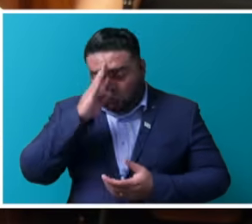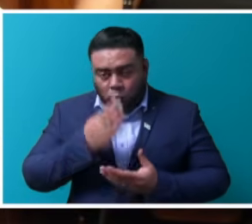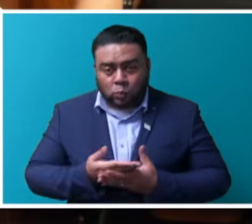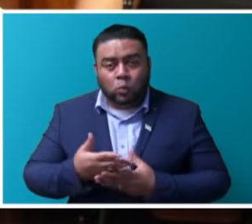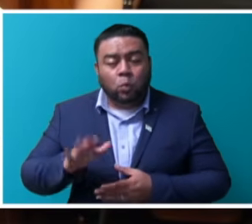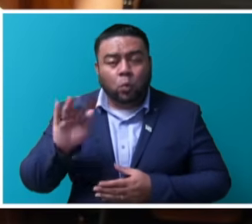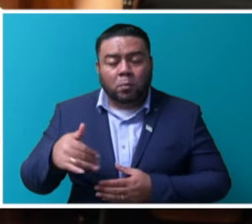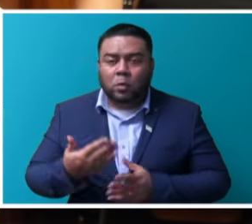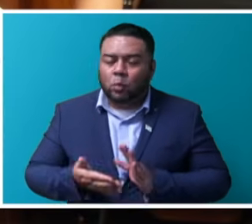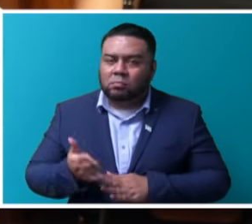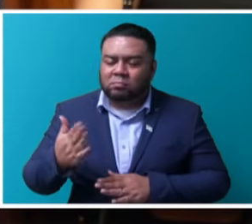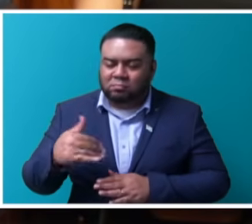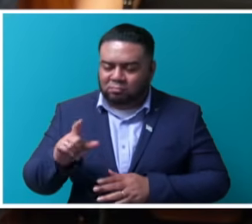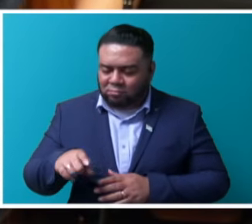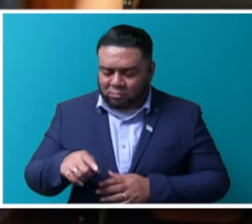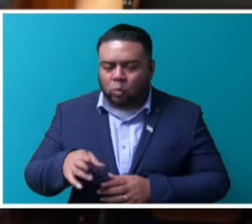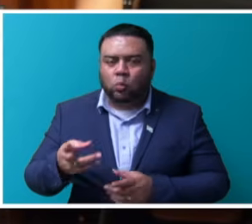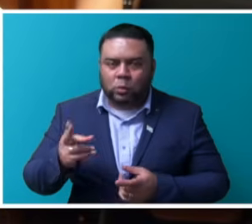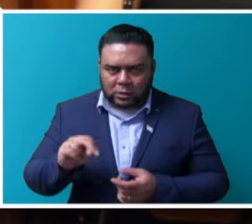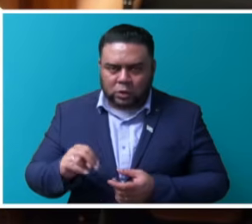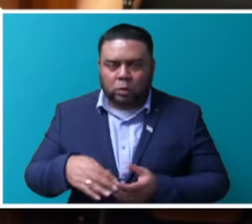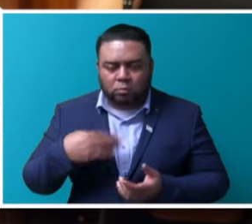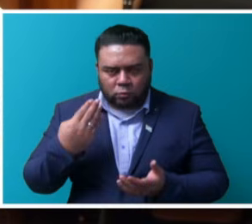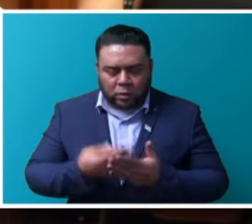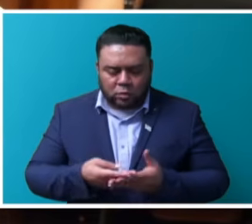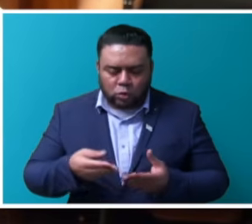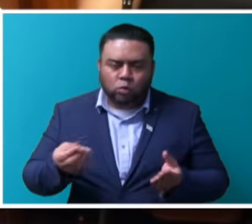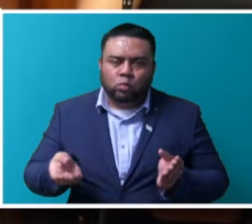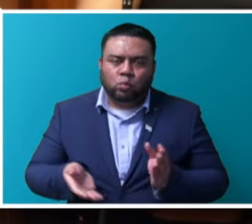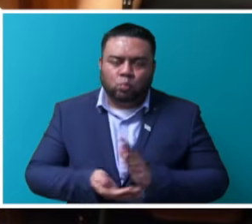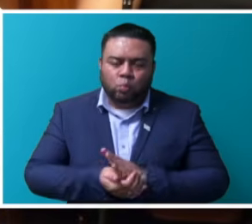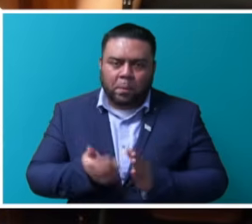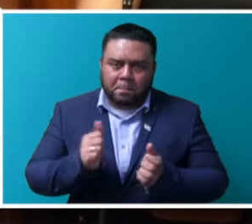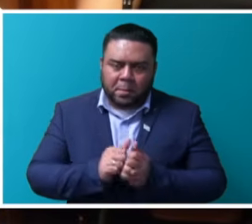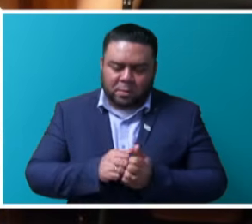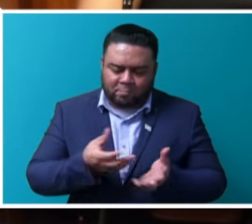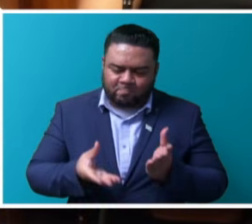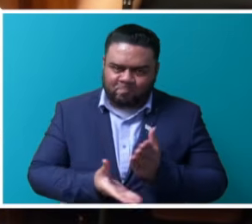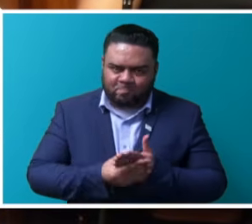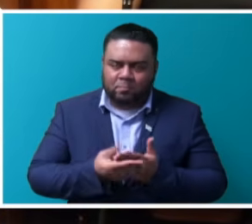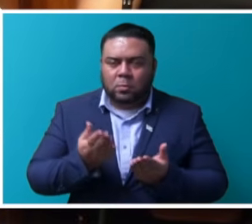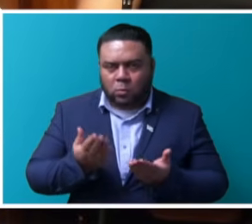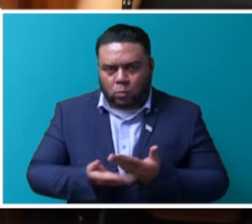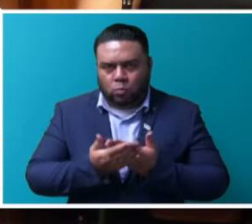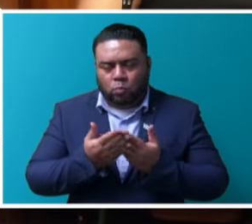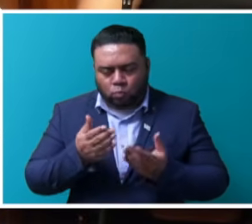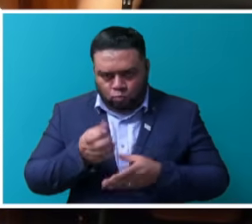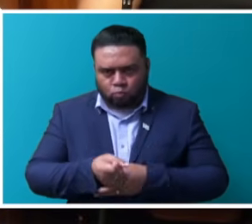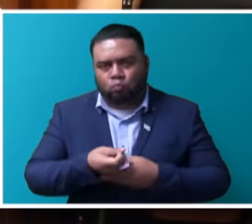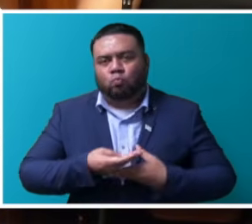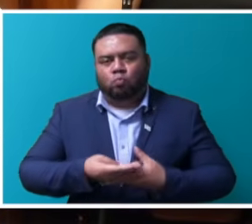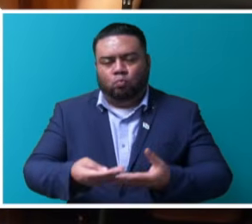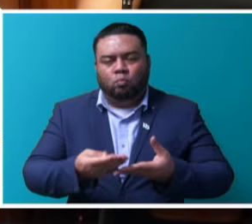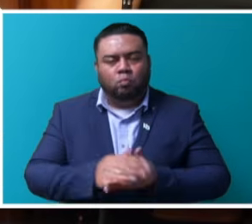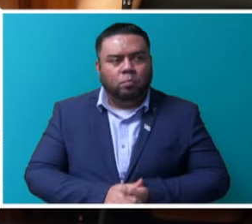home and away campus allowance, and students will be required to provide necessary documents. Mr. Speaker, said to ensure quality and alignment to labor market